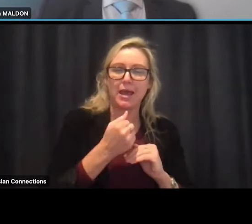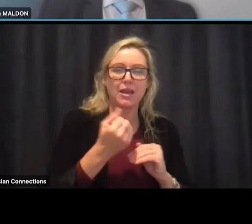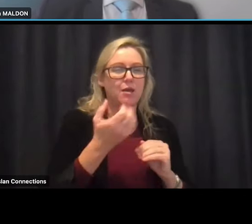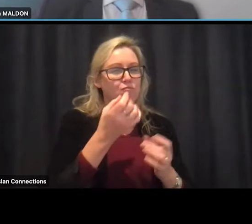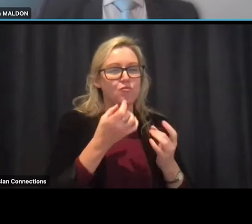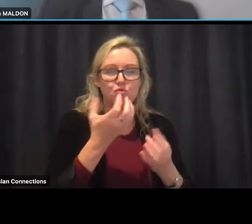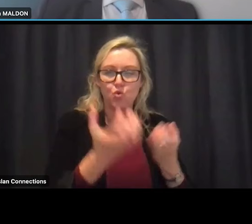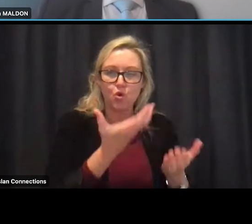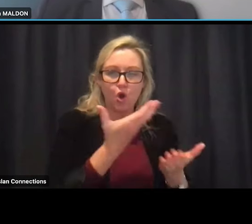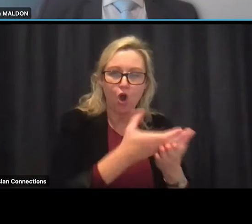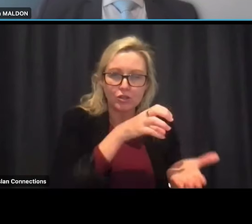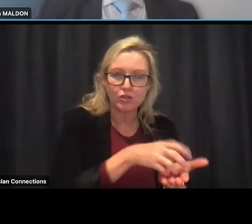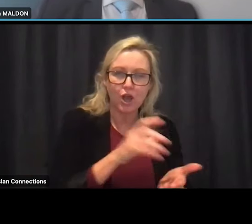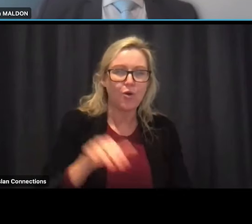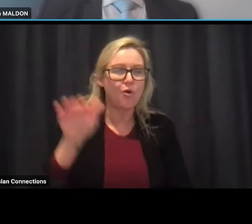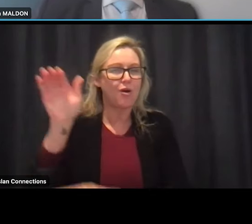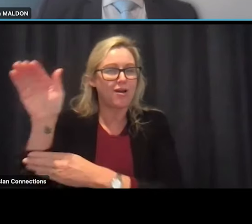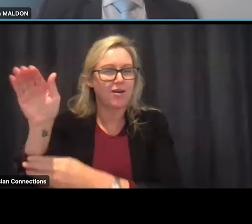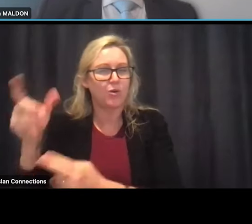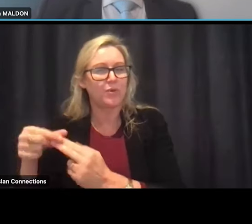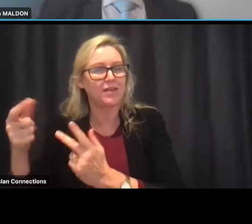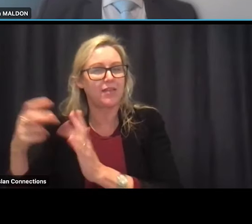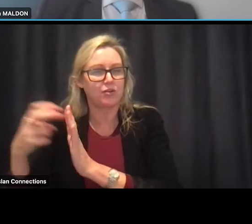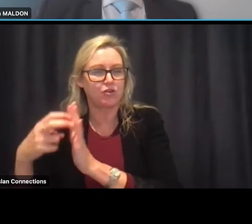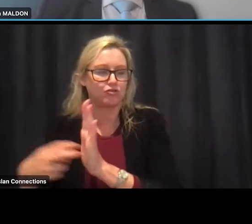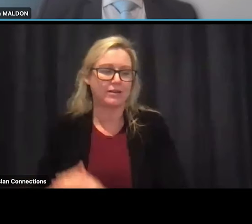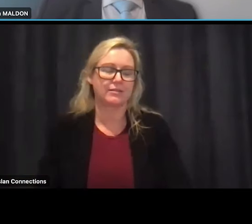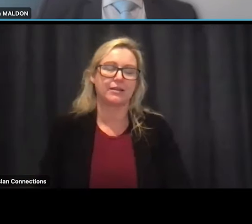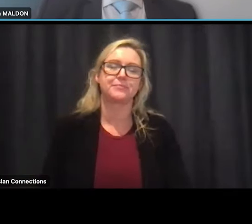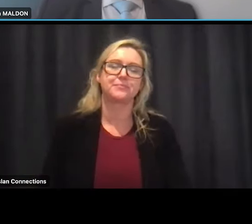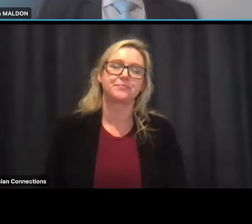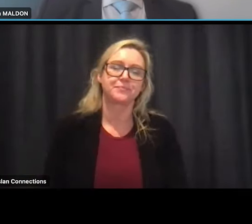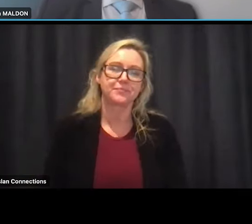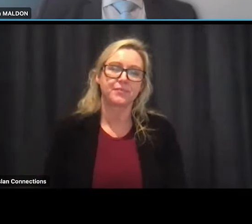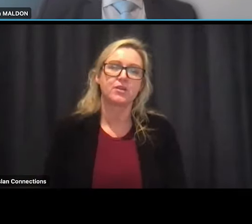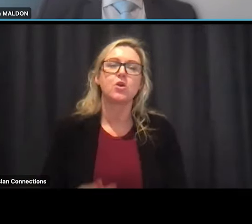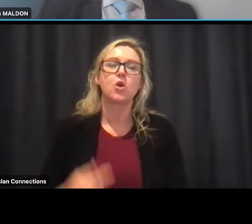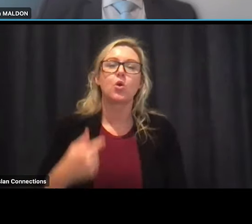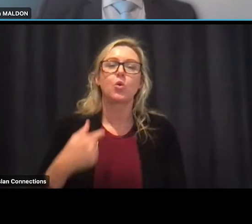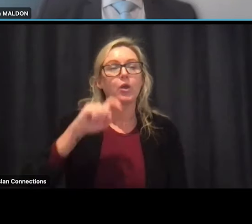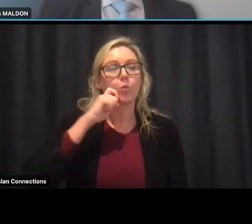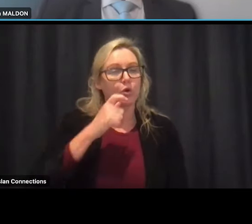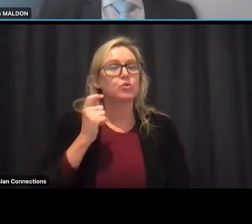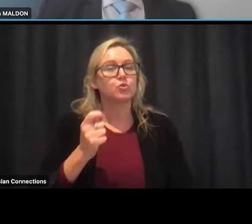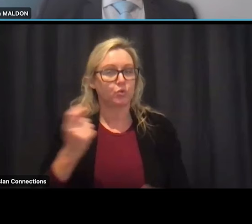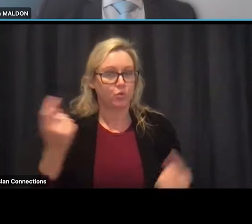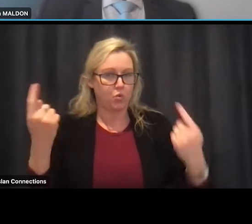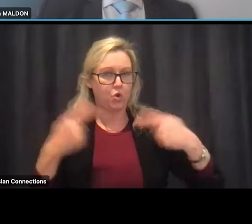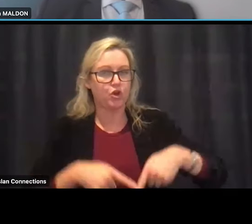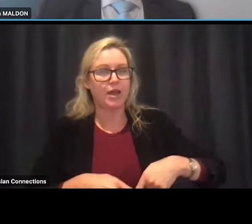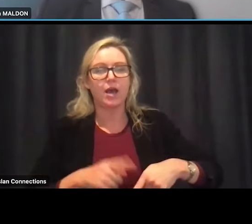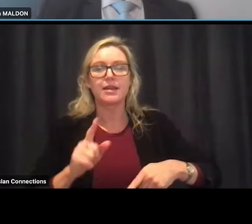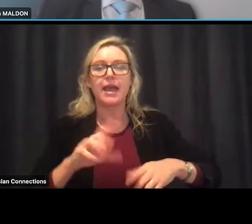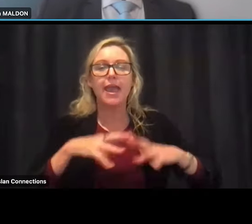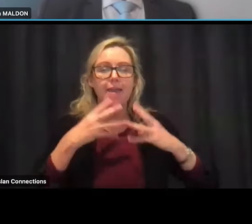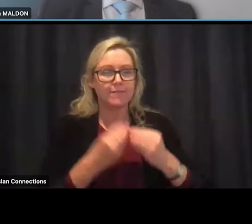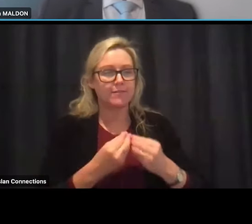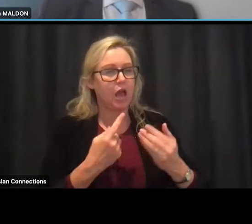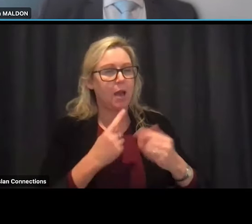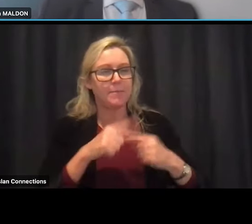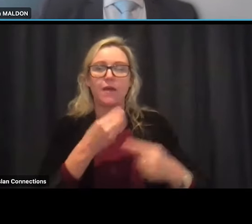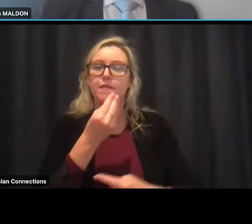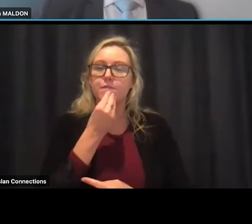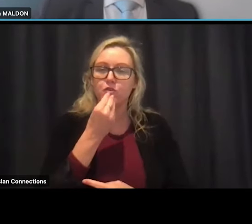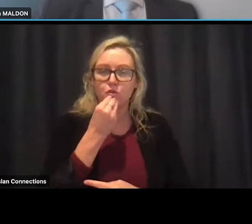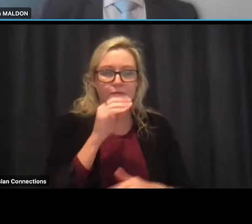into the reporting, we expect to be seeing data which will accurately help us discern the makeup of food served to older Australians in residential aged